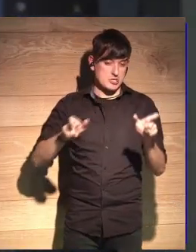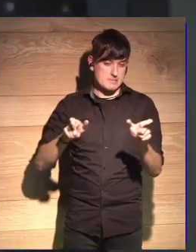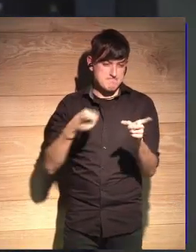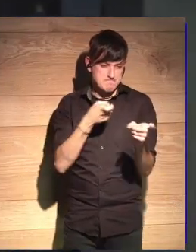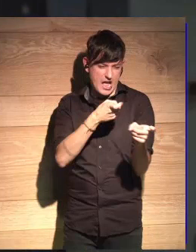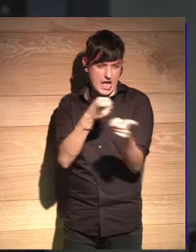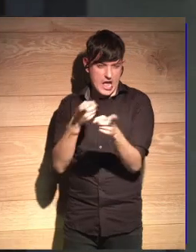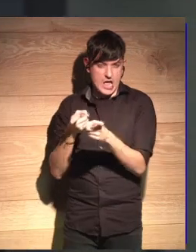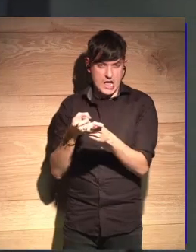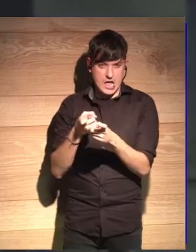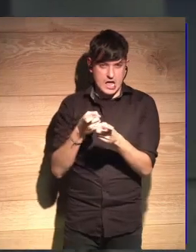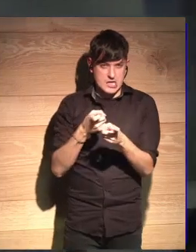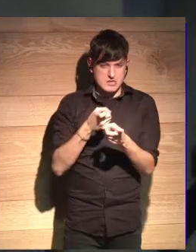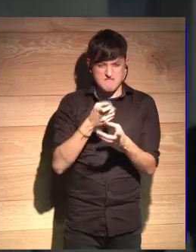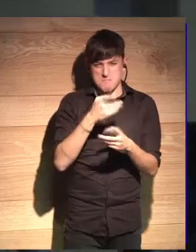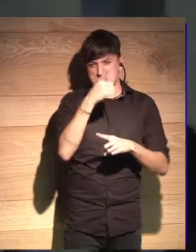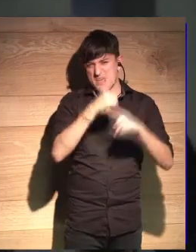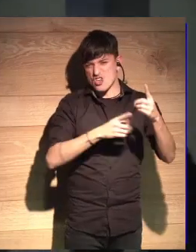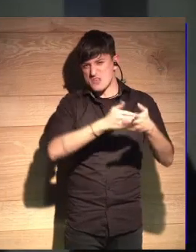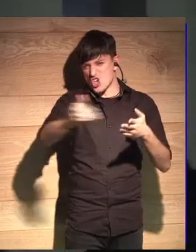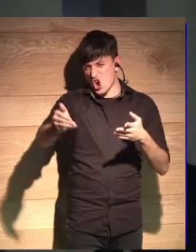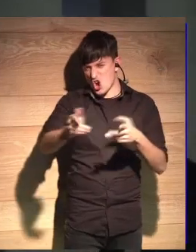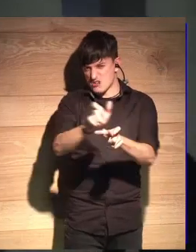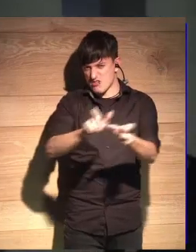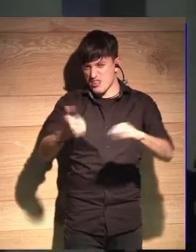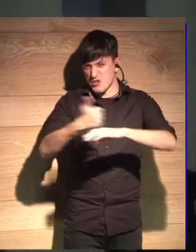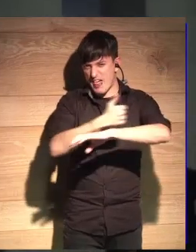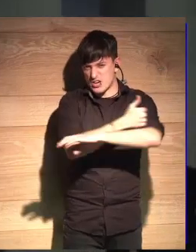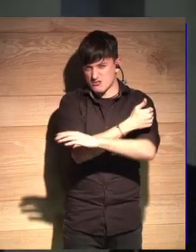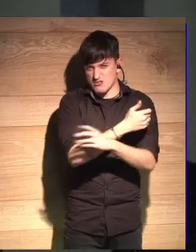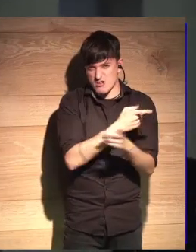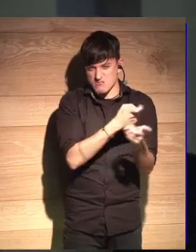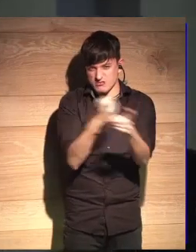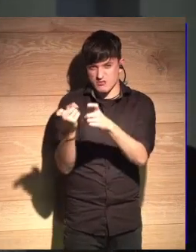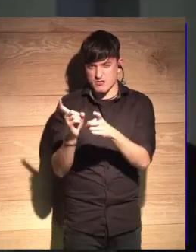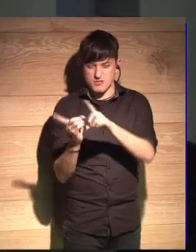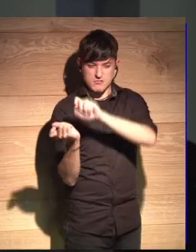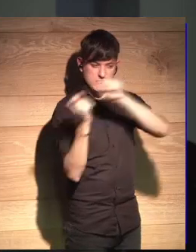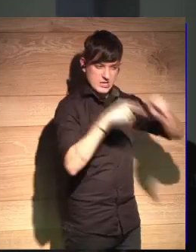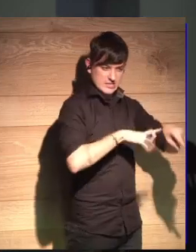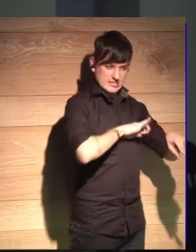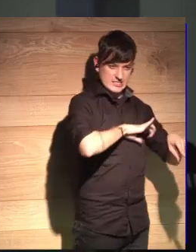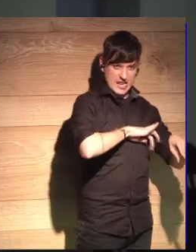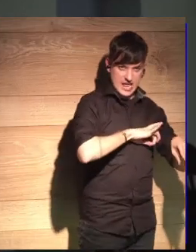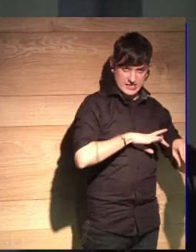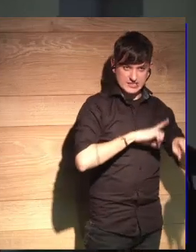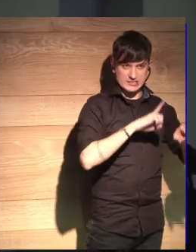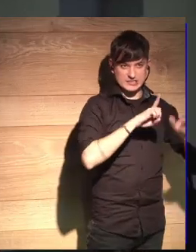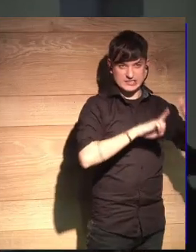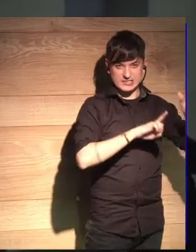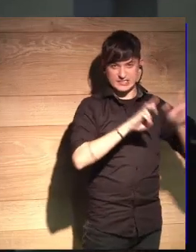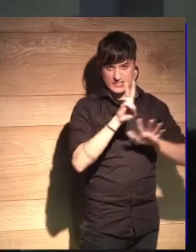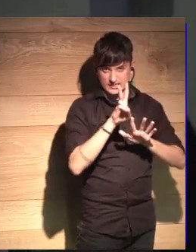in Chile in 1967 when my Chilean friends did not foresee the horrible things that would happen